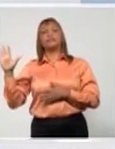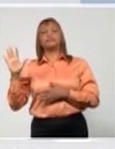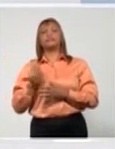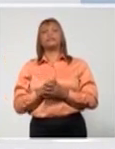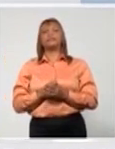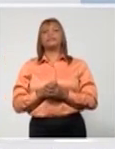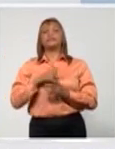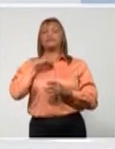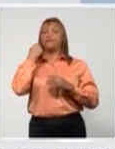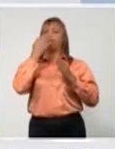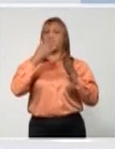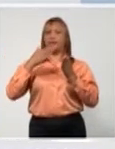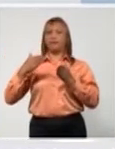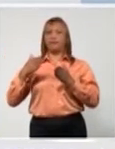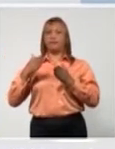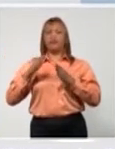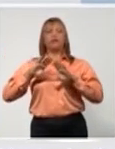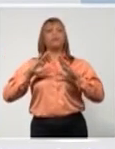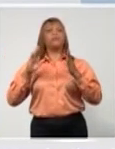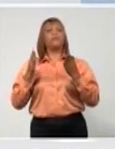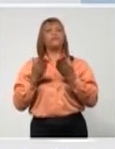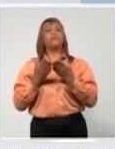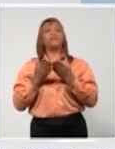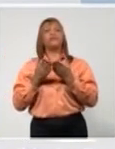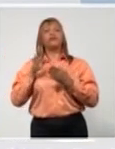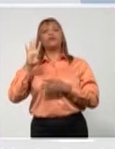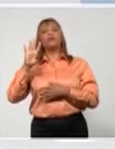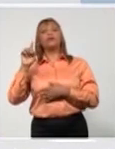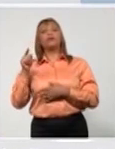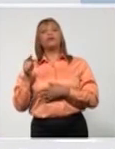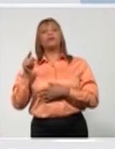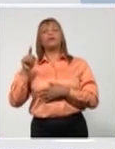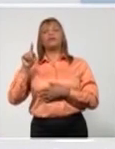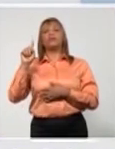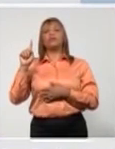4,558 deaths were reported yesterday, for a total of